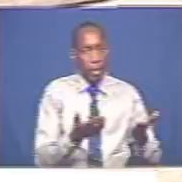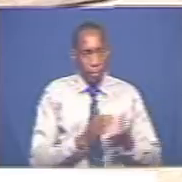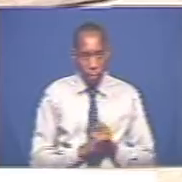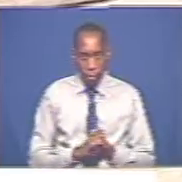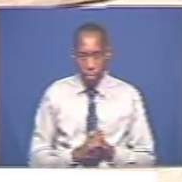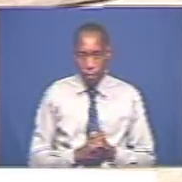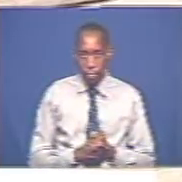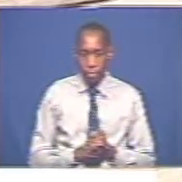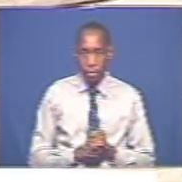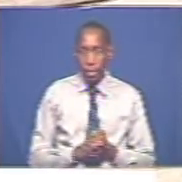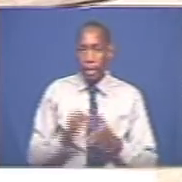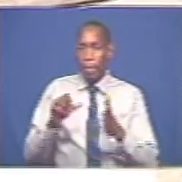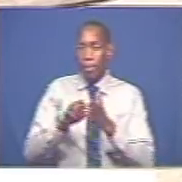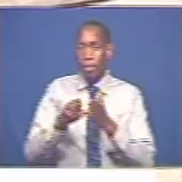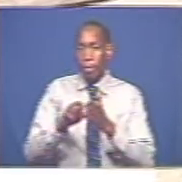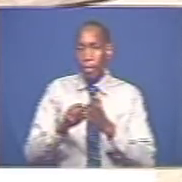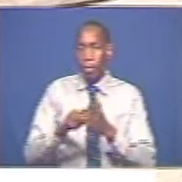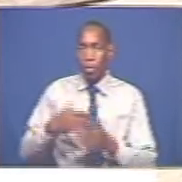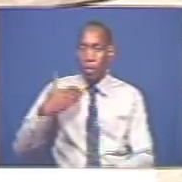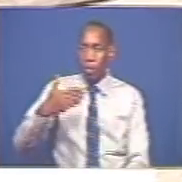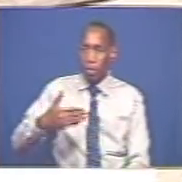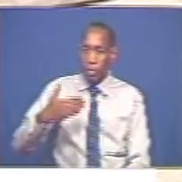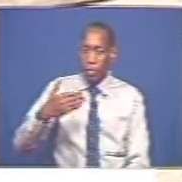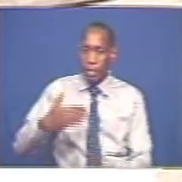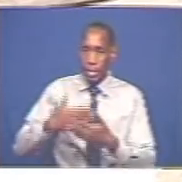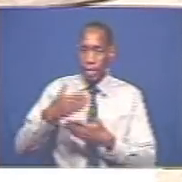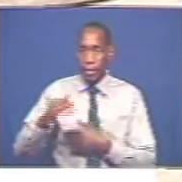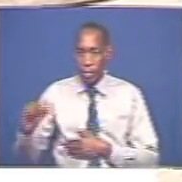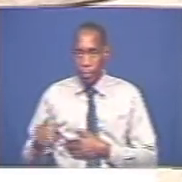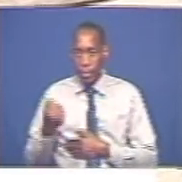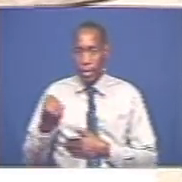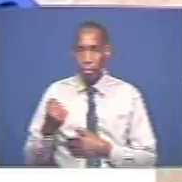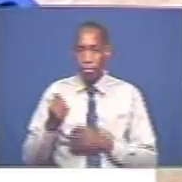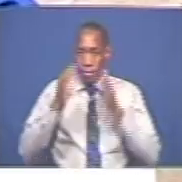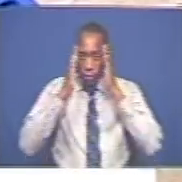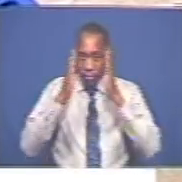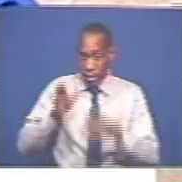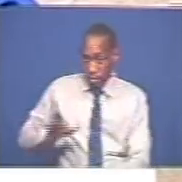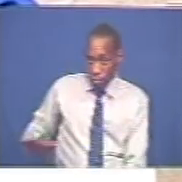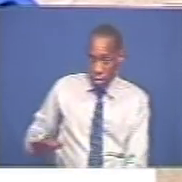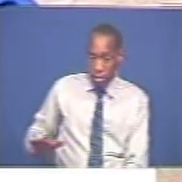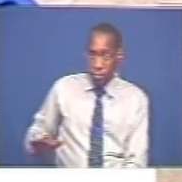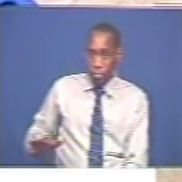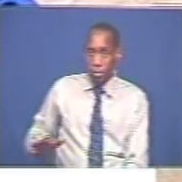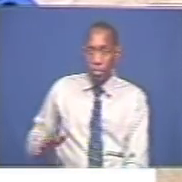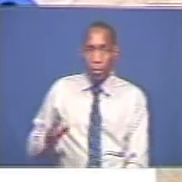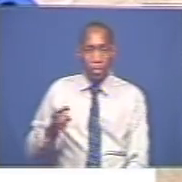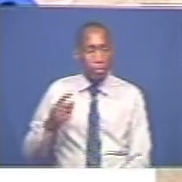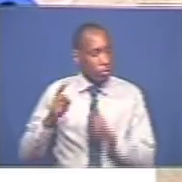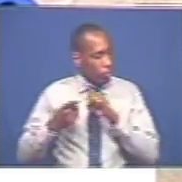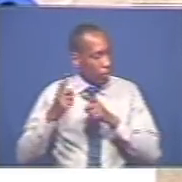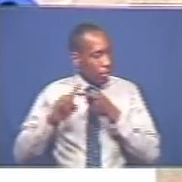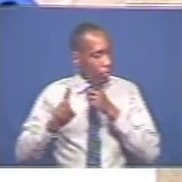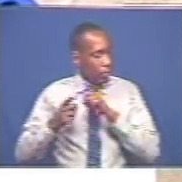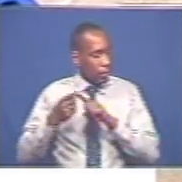I realized it was a problem, because every day after you wake up, now you are sober in the morning, and you're wondering, what am I doing to